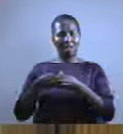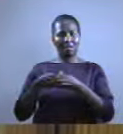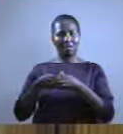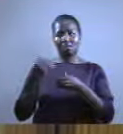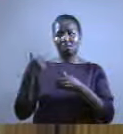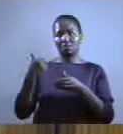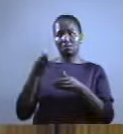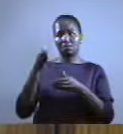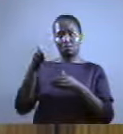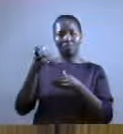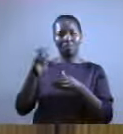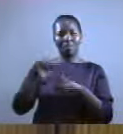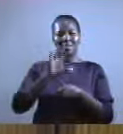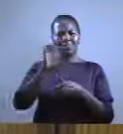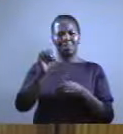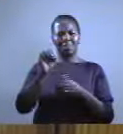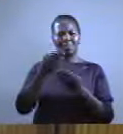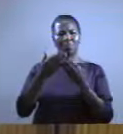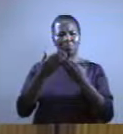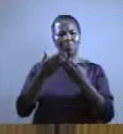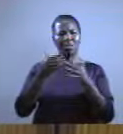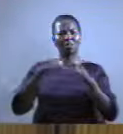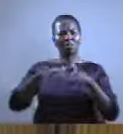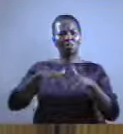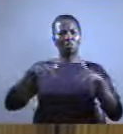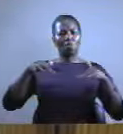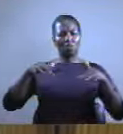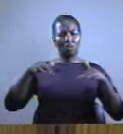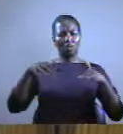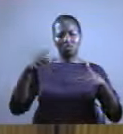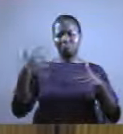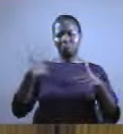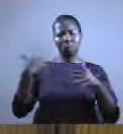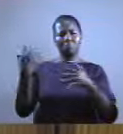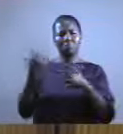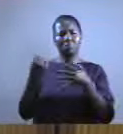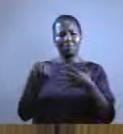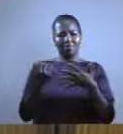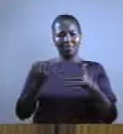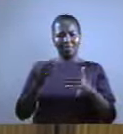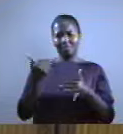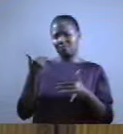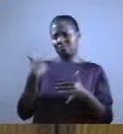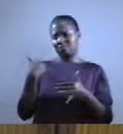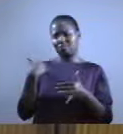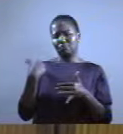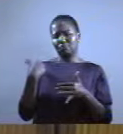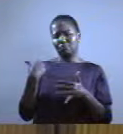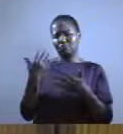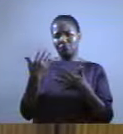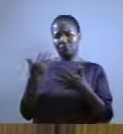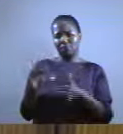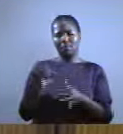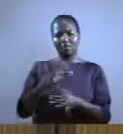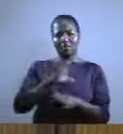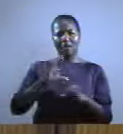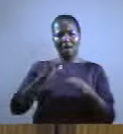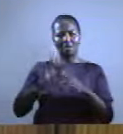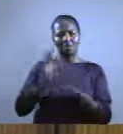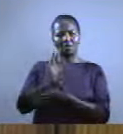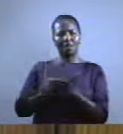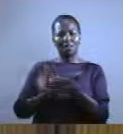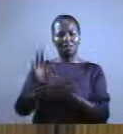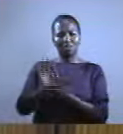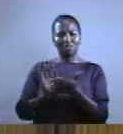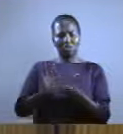Congress in particular on resounding and overwhelming victories recorded in the recent Student Representative Council elections held around